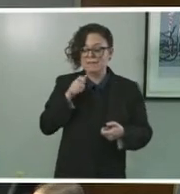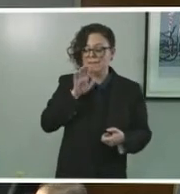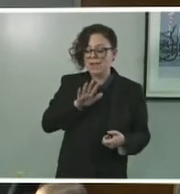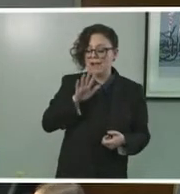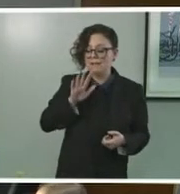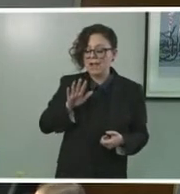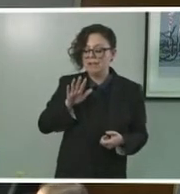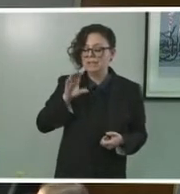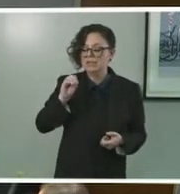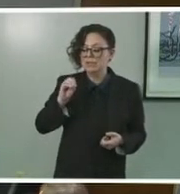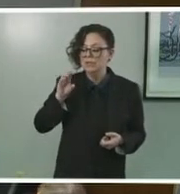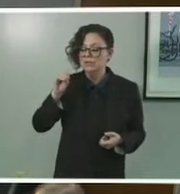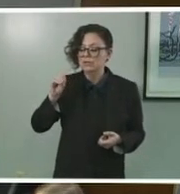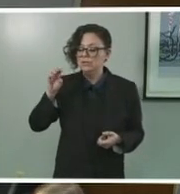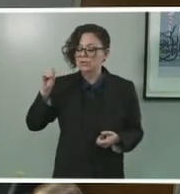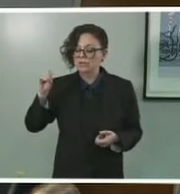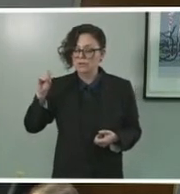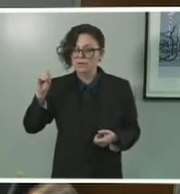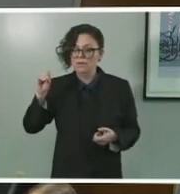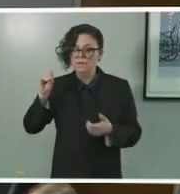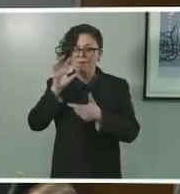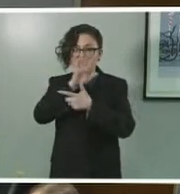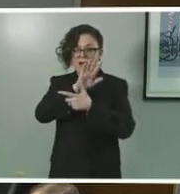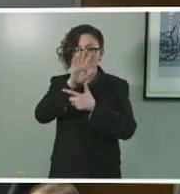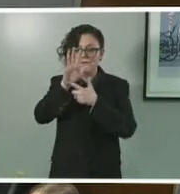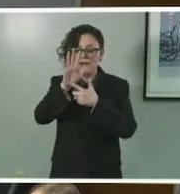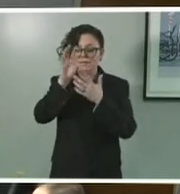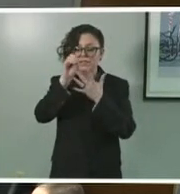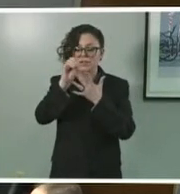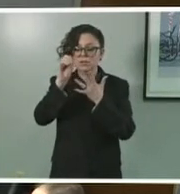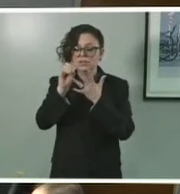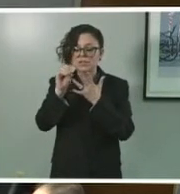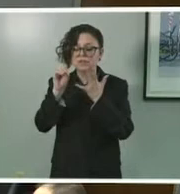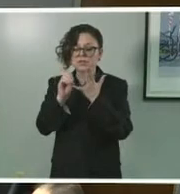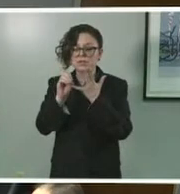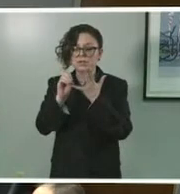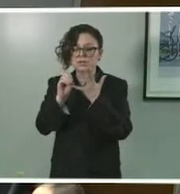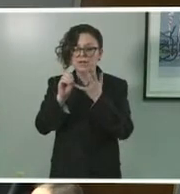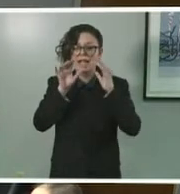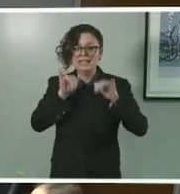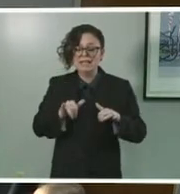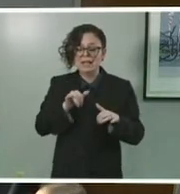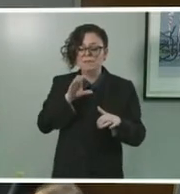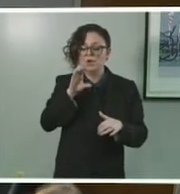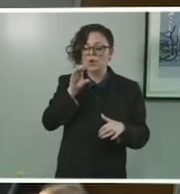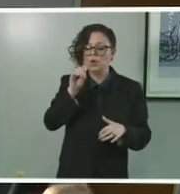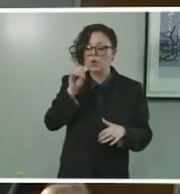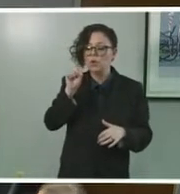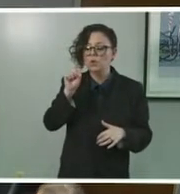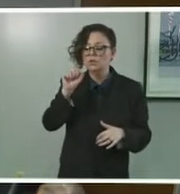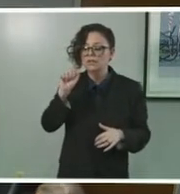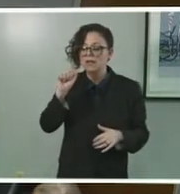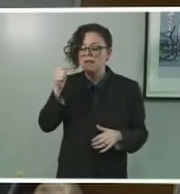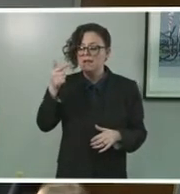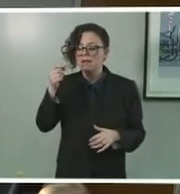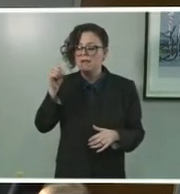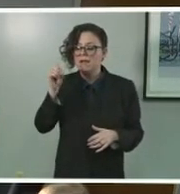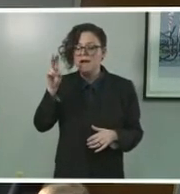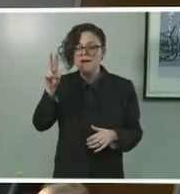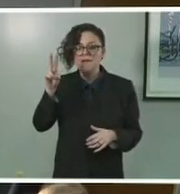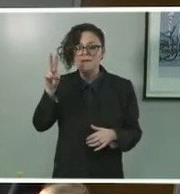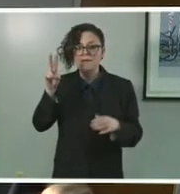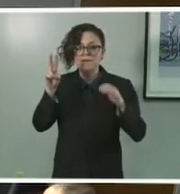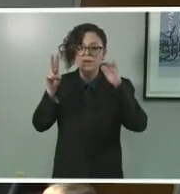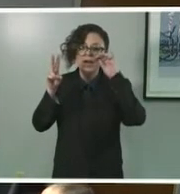55000, if you go to 55000 and text in COSA.gov, type in COSA.gov, you will get automatic texts when there